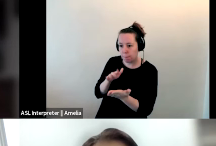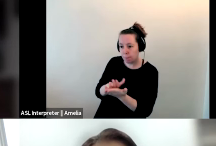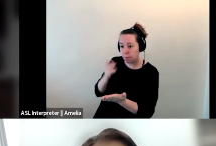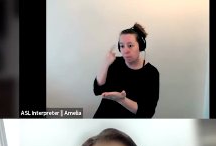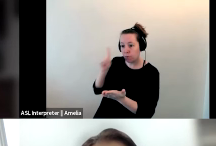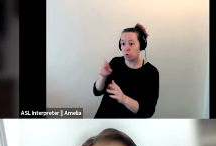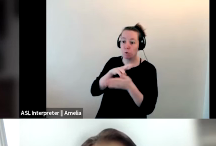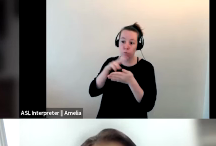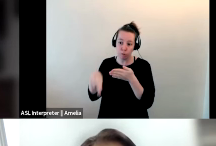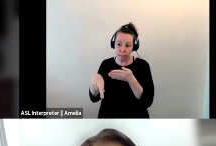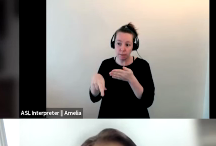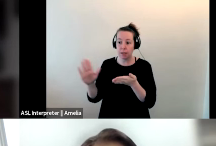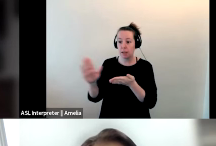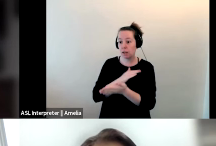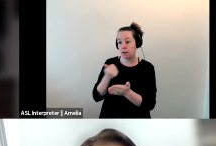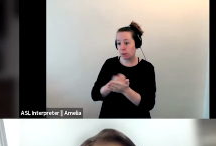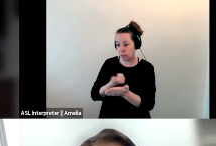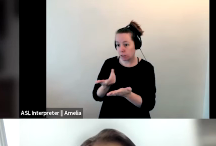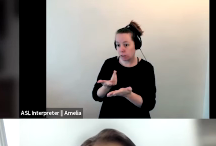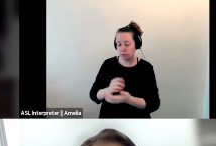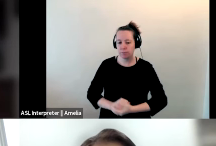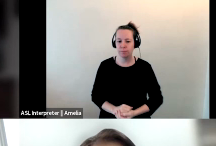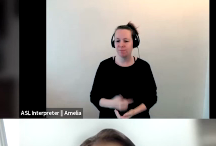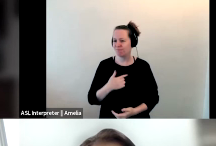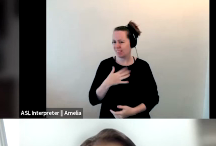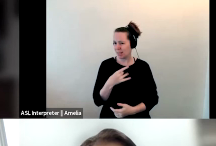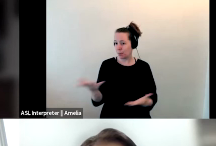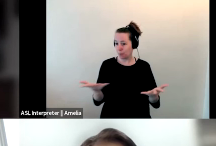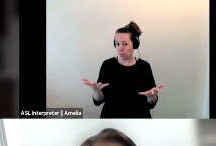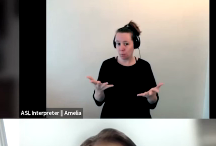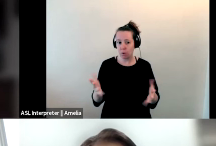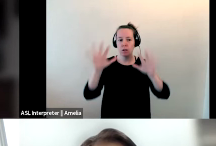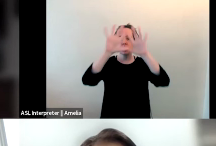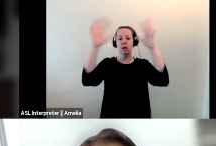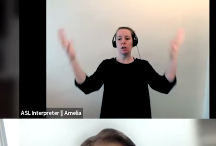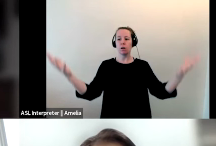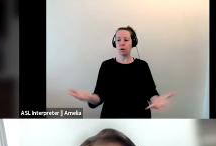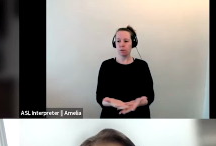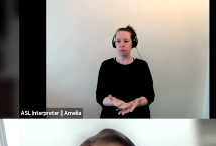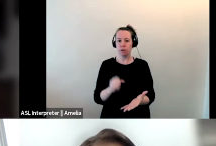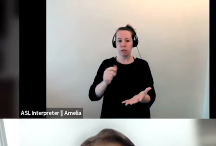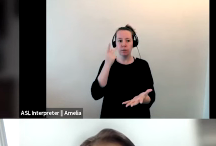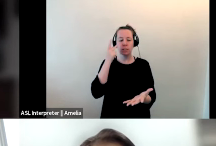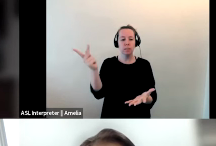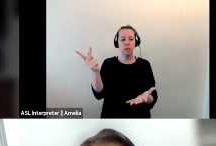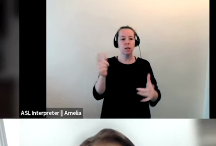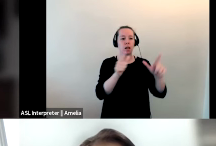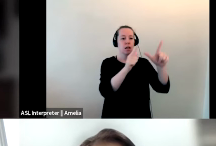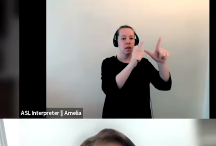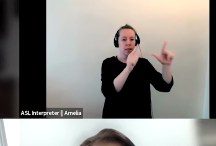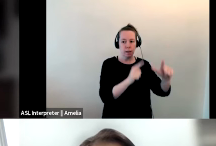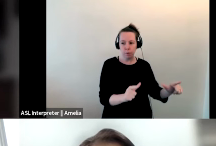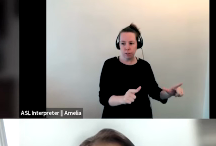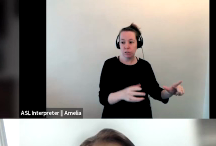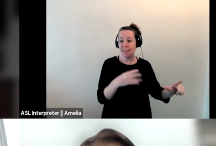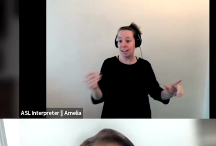the competencies are really broken down in such a way that when you're looking at them, it gives you language, but it also gives you a lot of visuals to